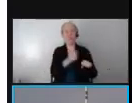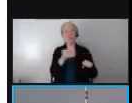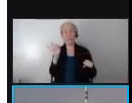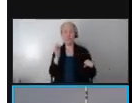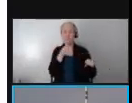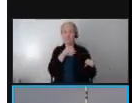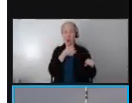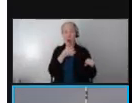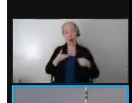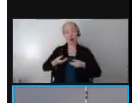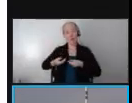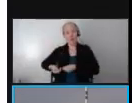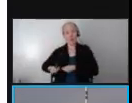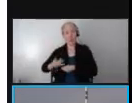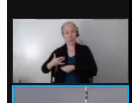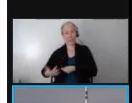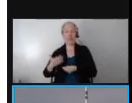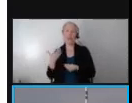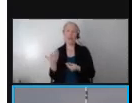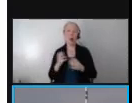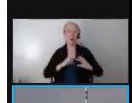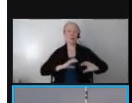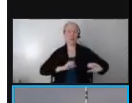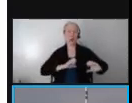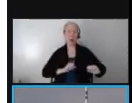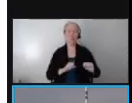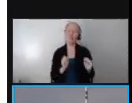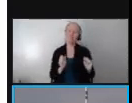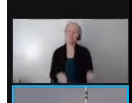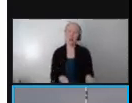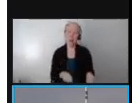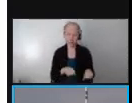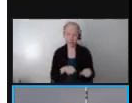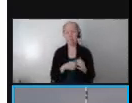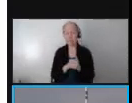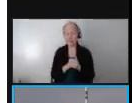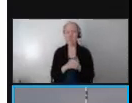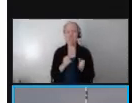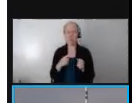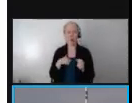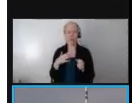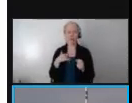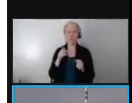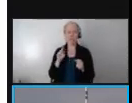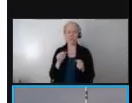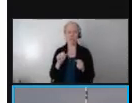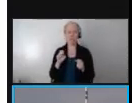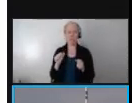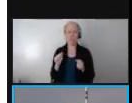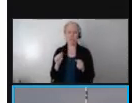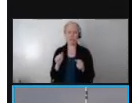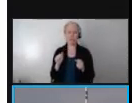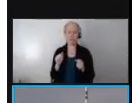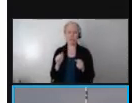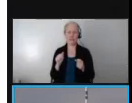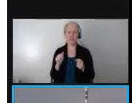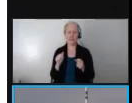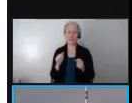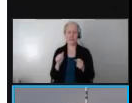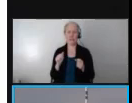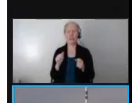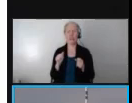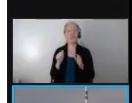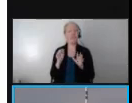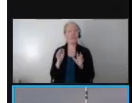really believe NASA has been very forward thinking in all of these areas. And when I look around the country and the globe